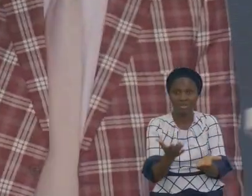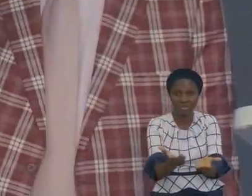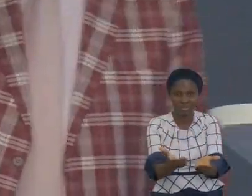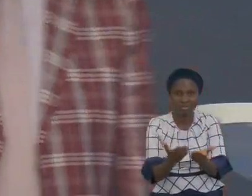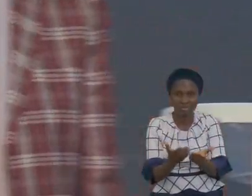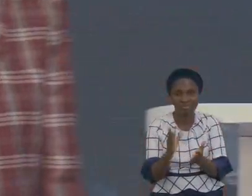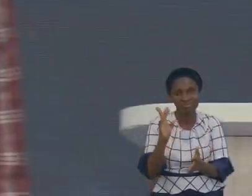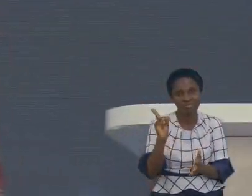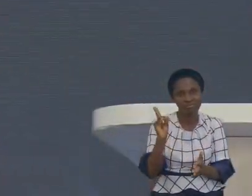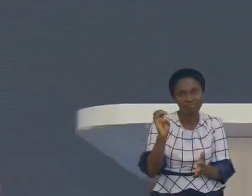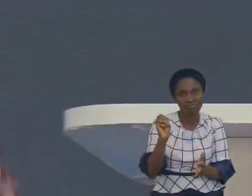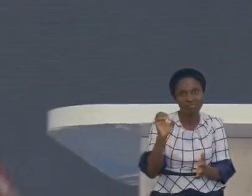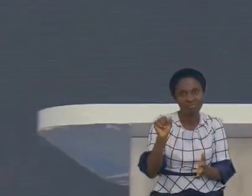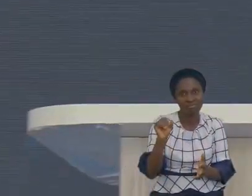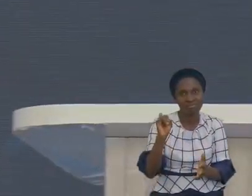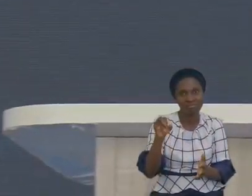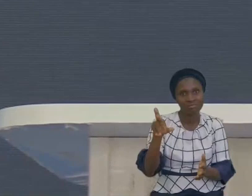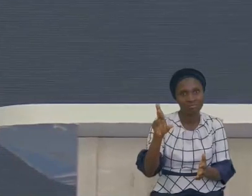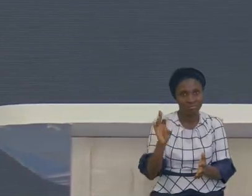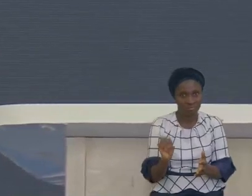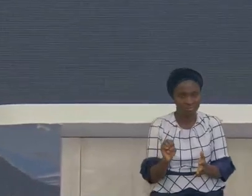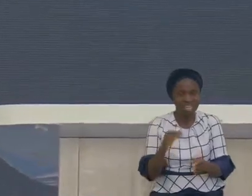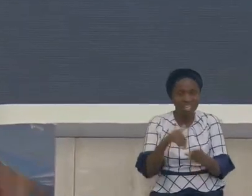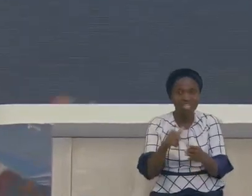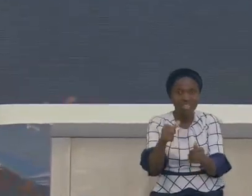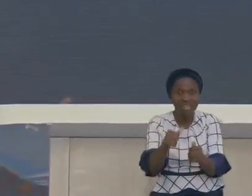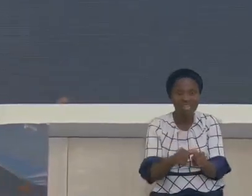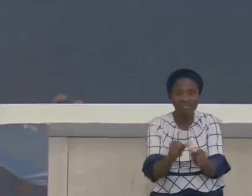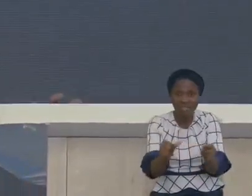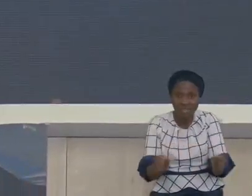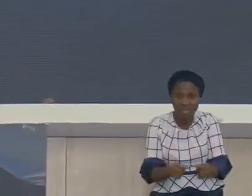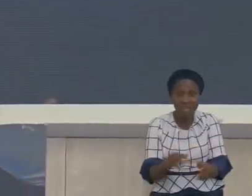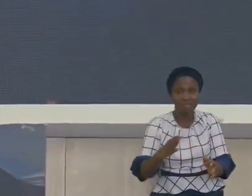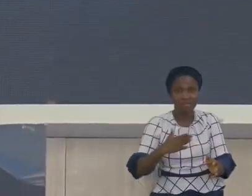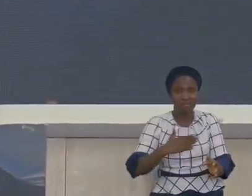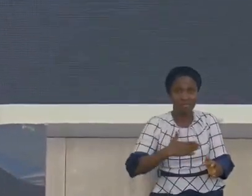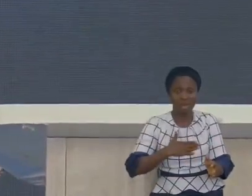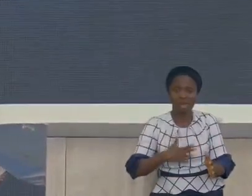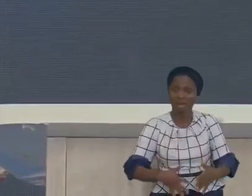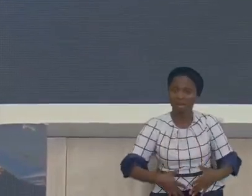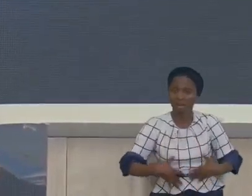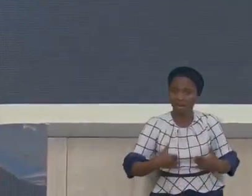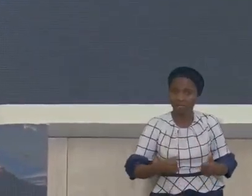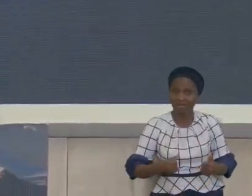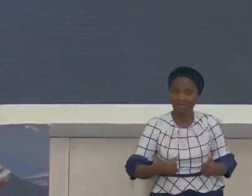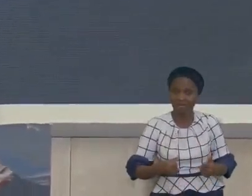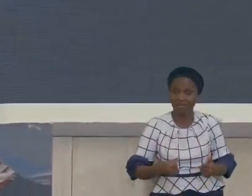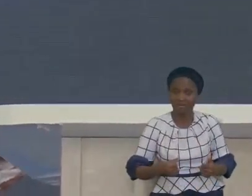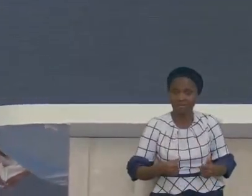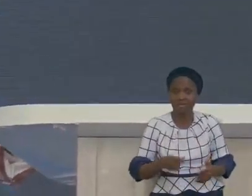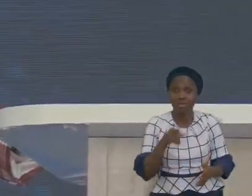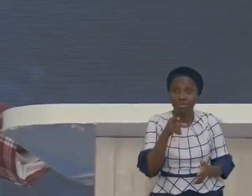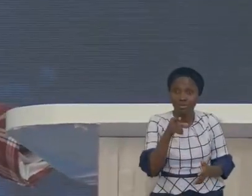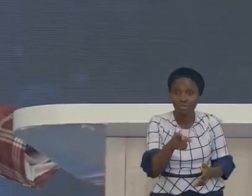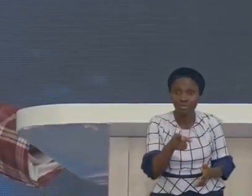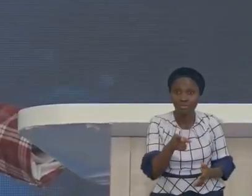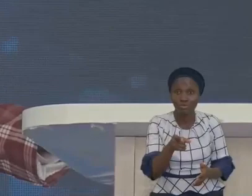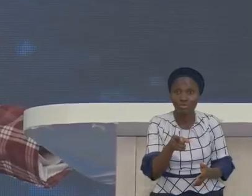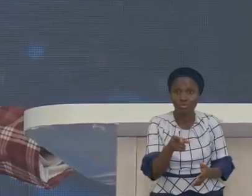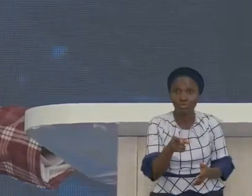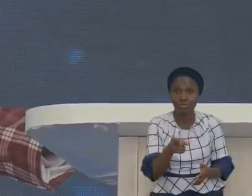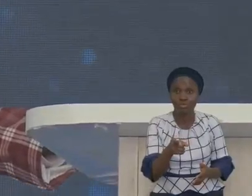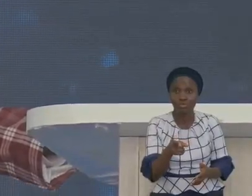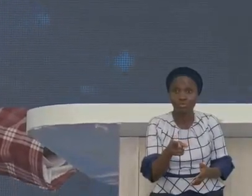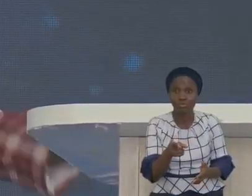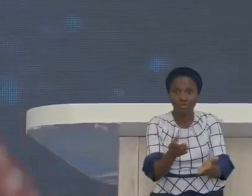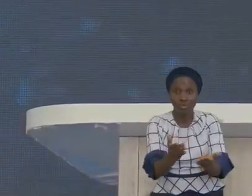life. You're not to be a cake that is burnt on one side and is still raw on the other